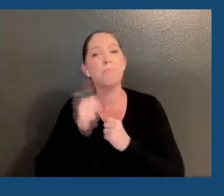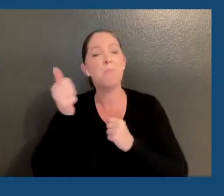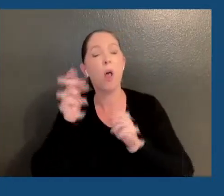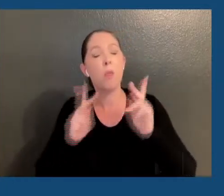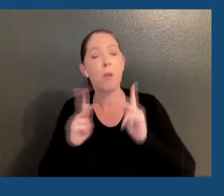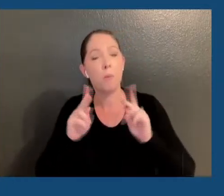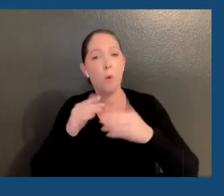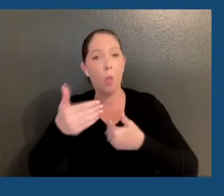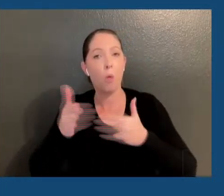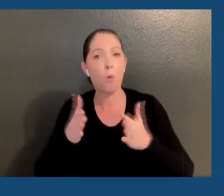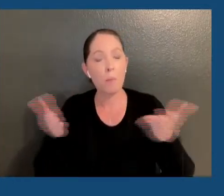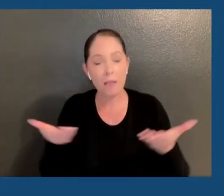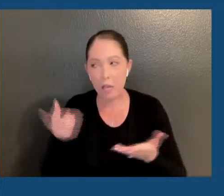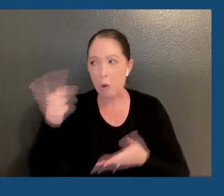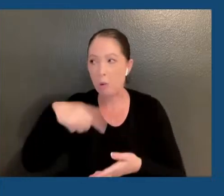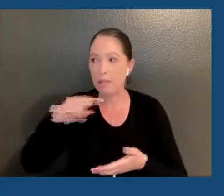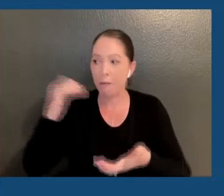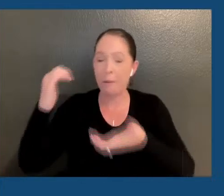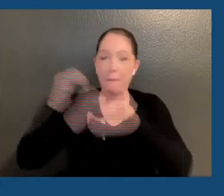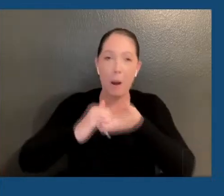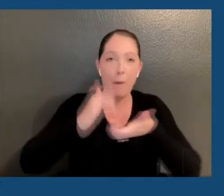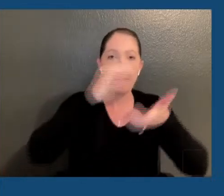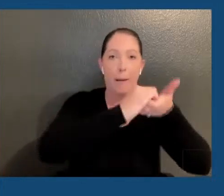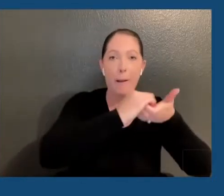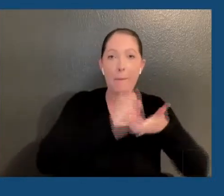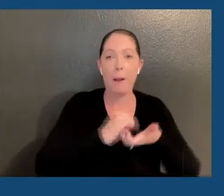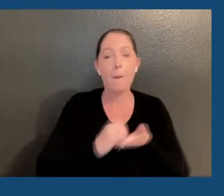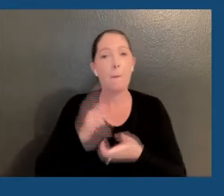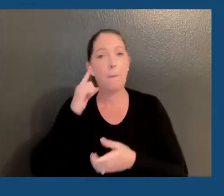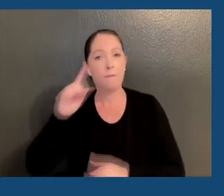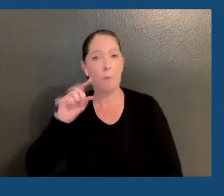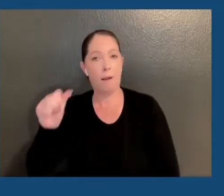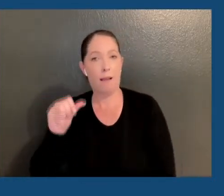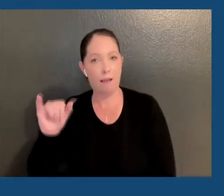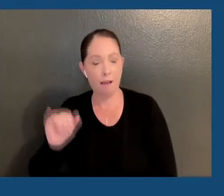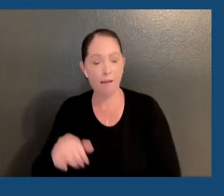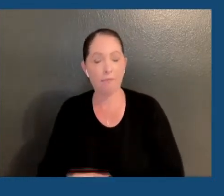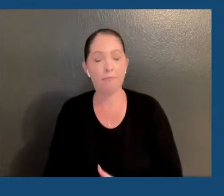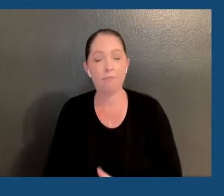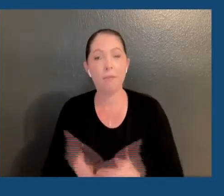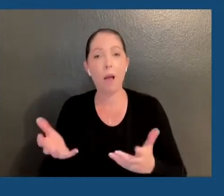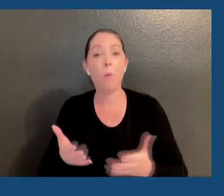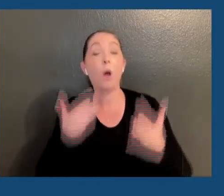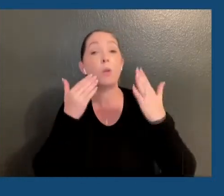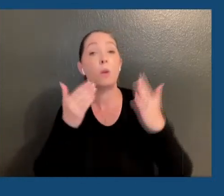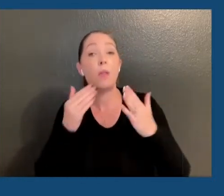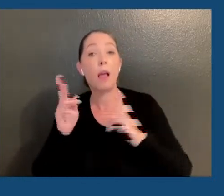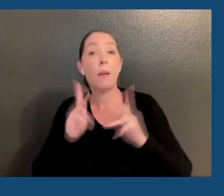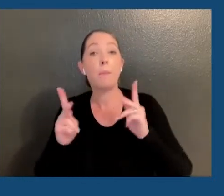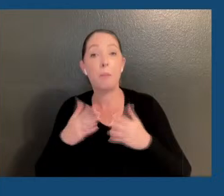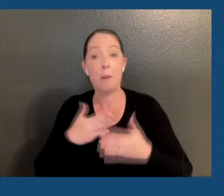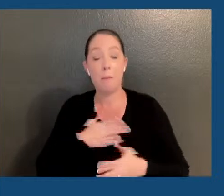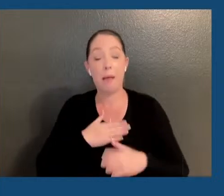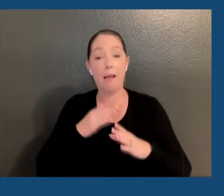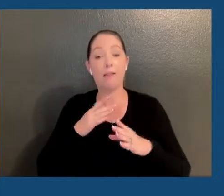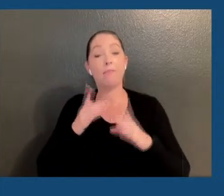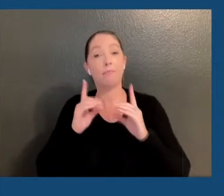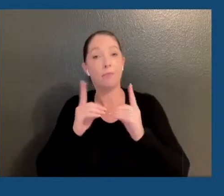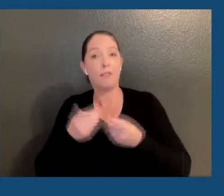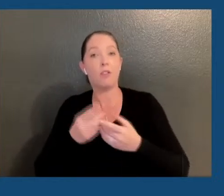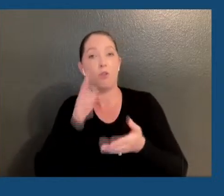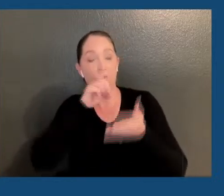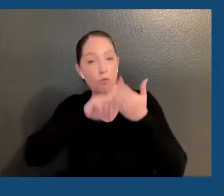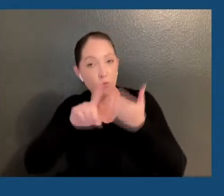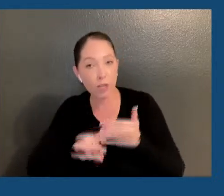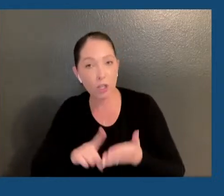been collaborating with us in the space of AI. I also want to thank people in my Division of Research, Academic Affairs, and so many other people